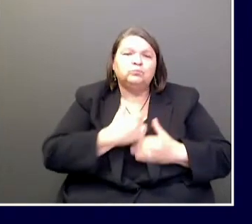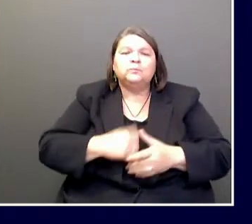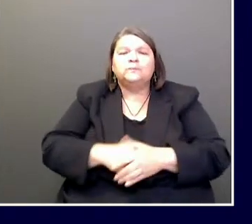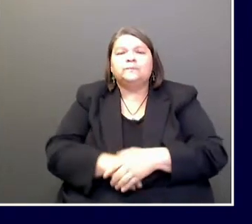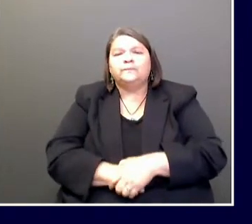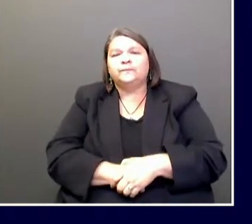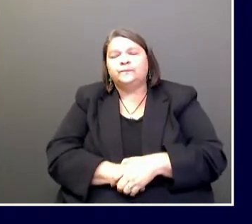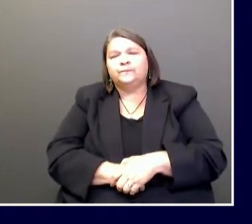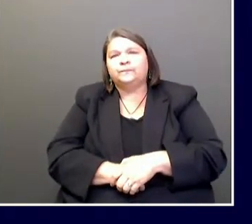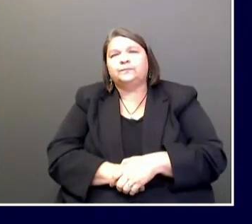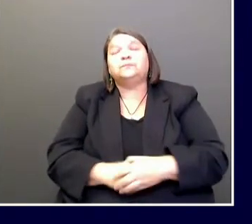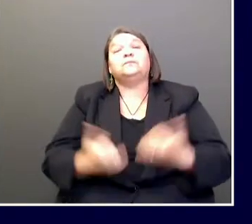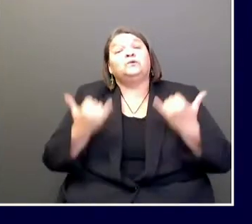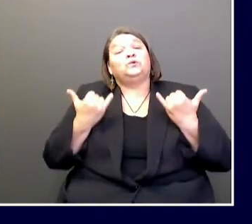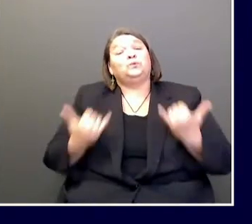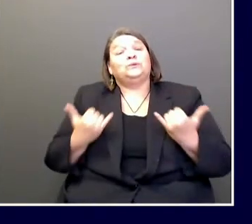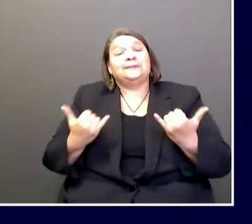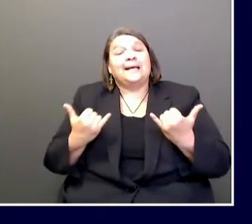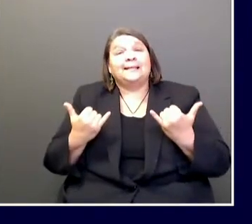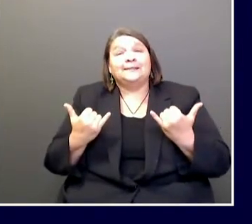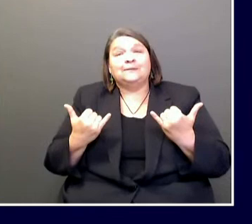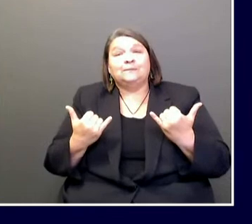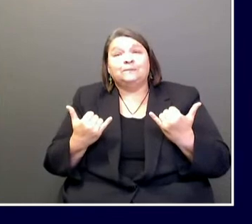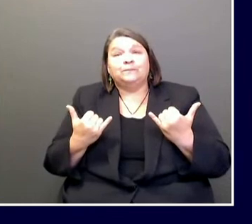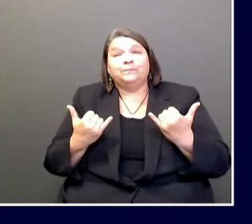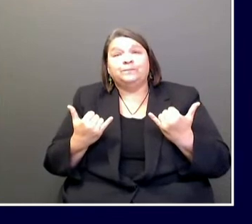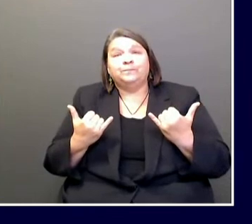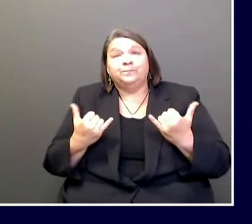Right now across the state, there are